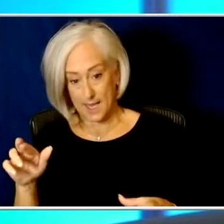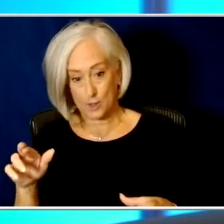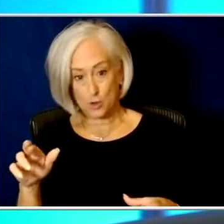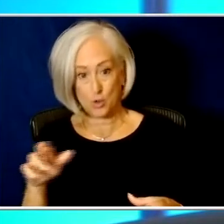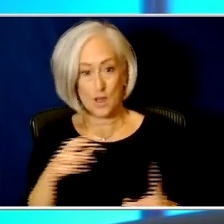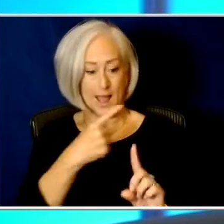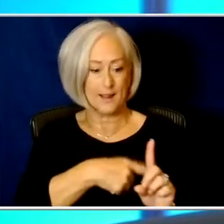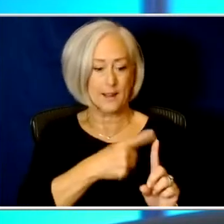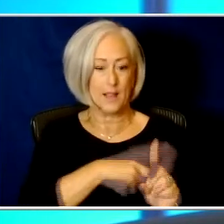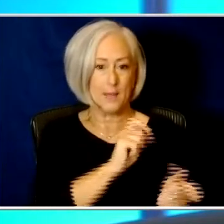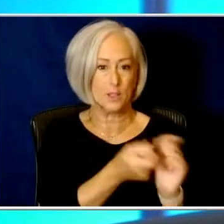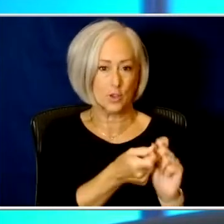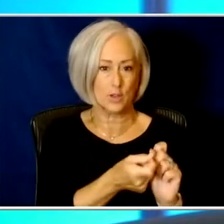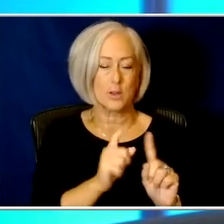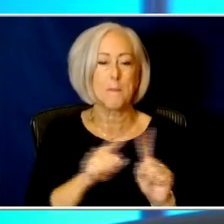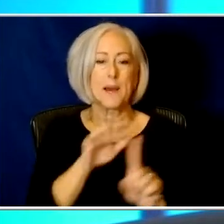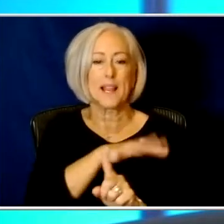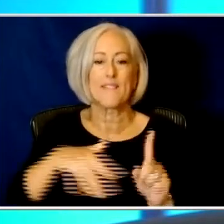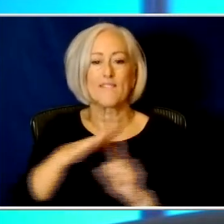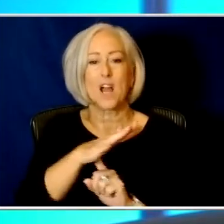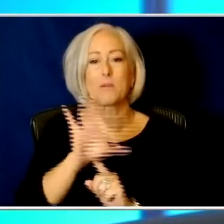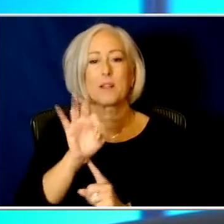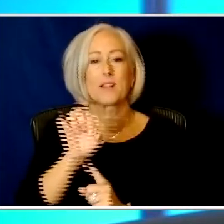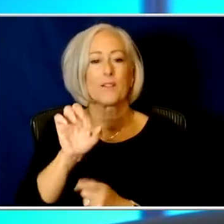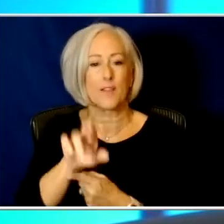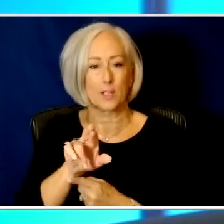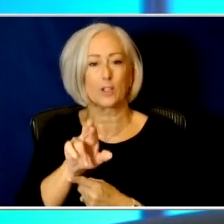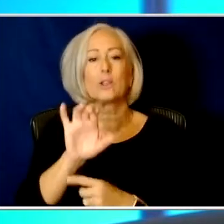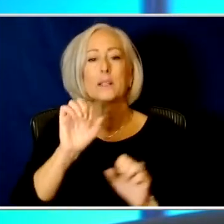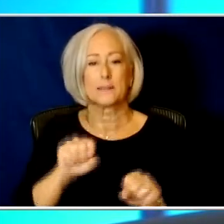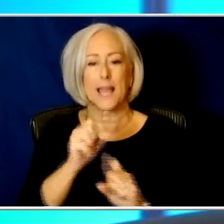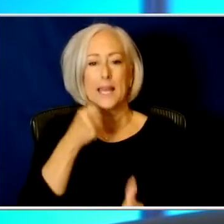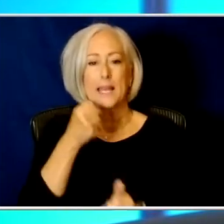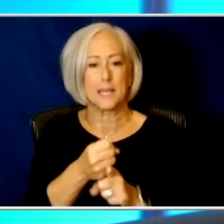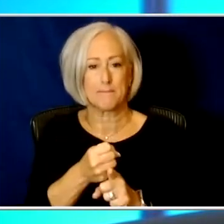environmental factors can impact your risk for breast cancer. So,